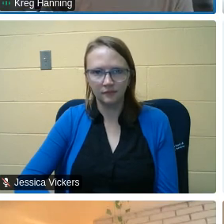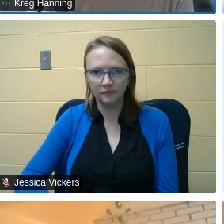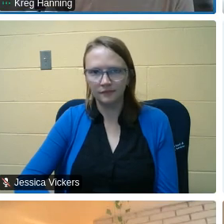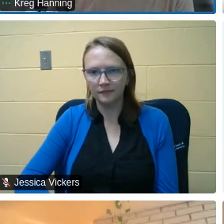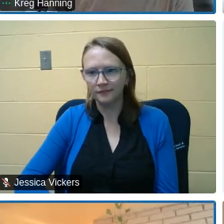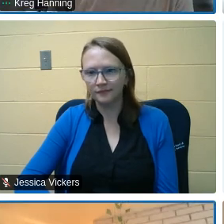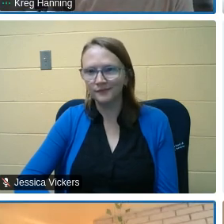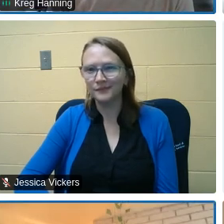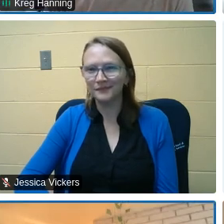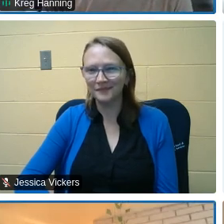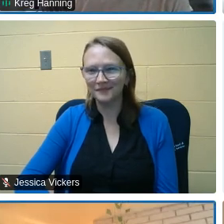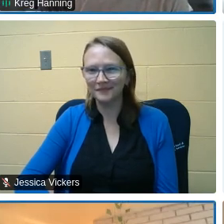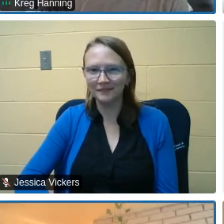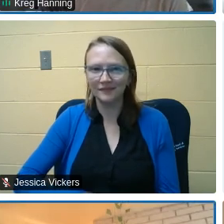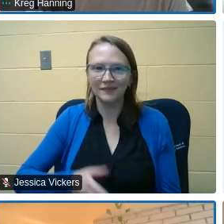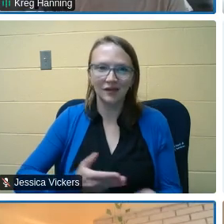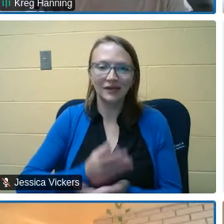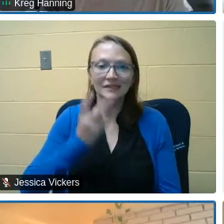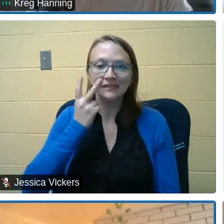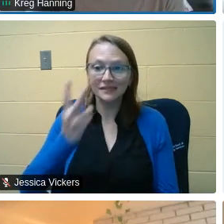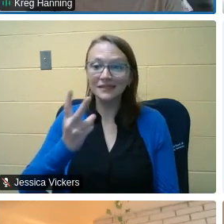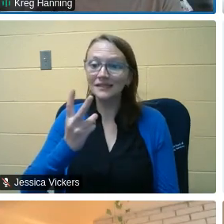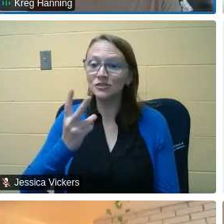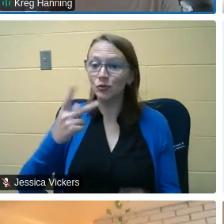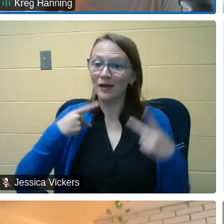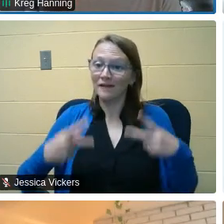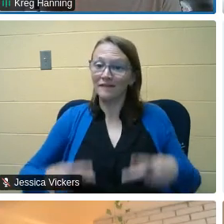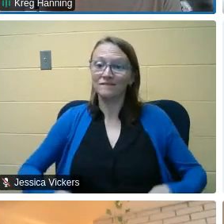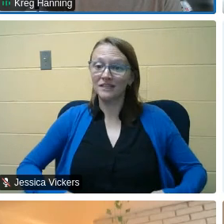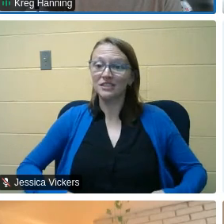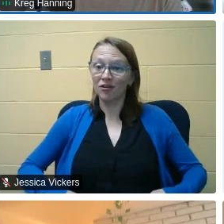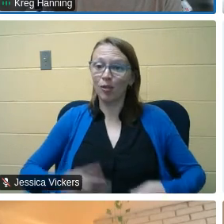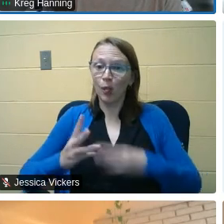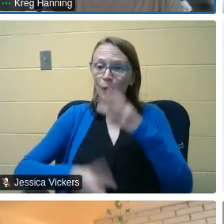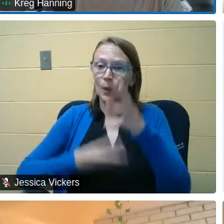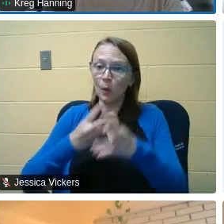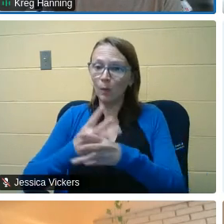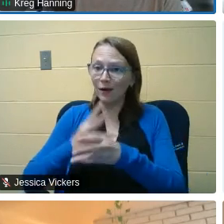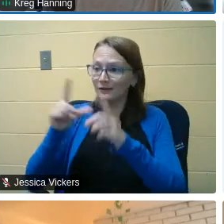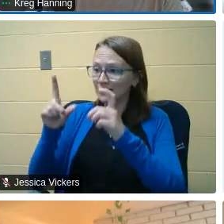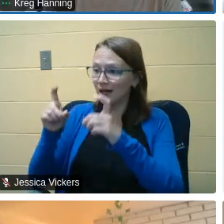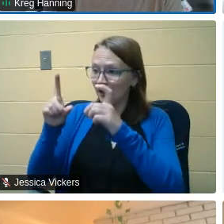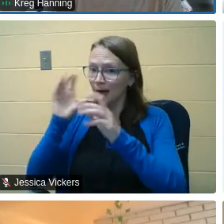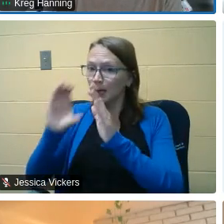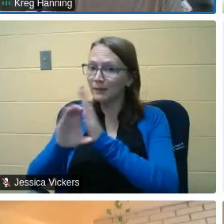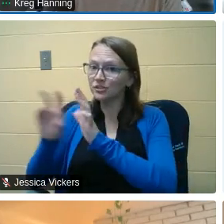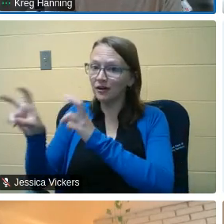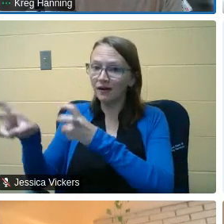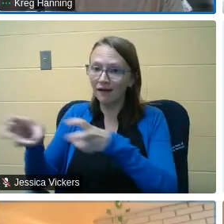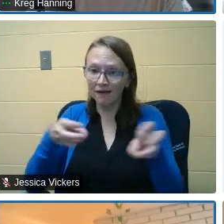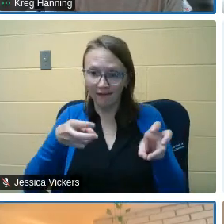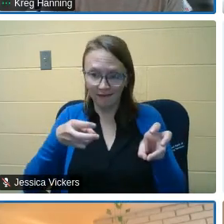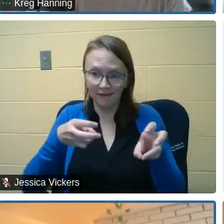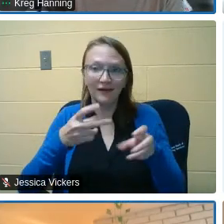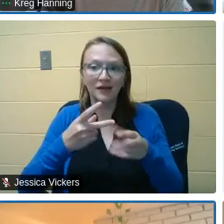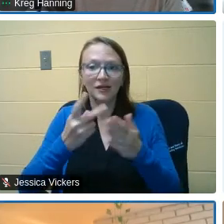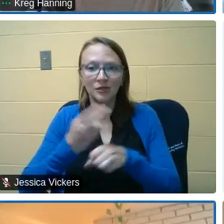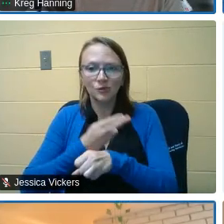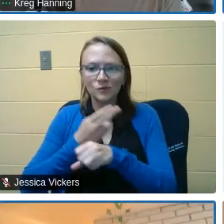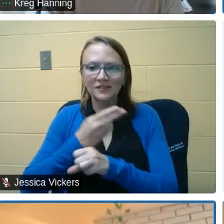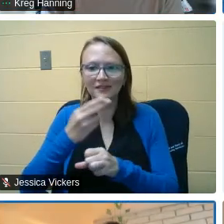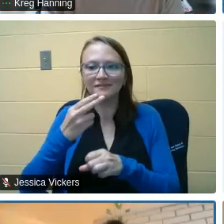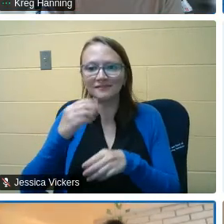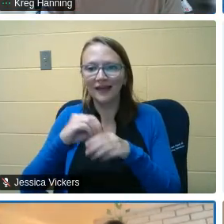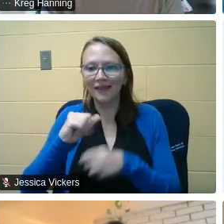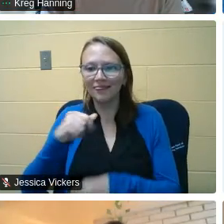All right. There, we took a physical object from my desk and brought it into the project using the camera feature. Craig,